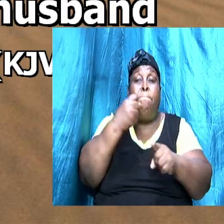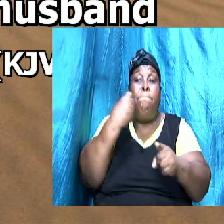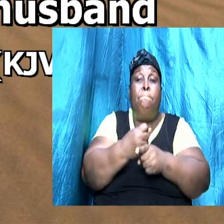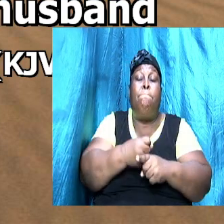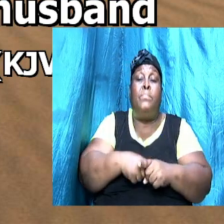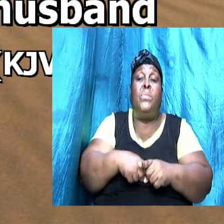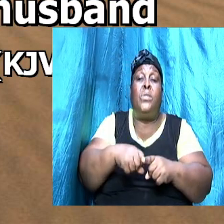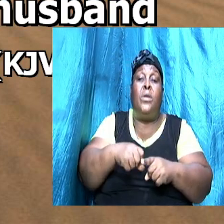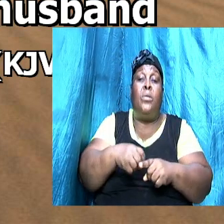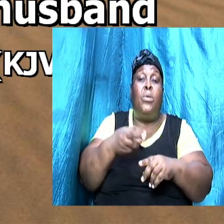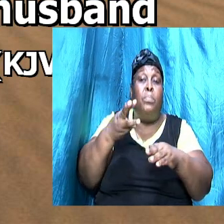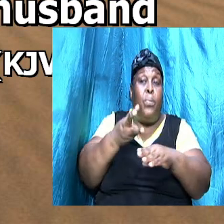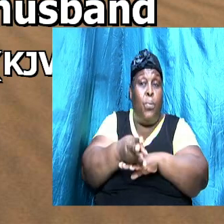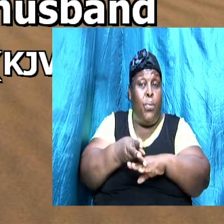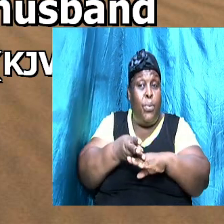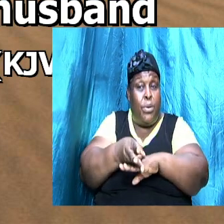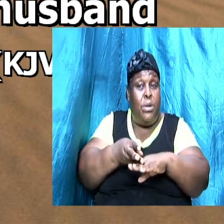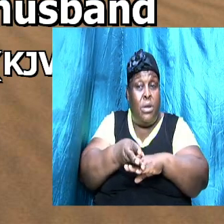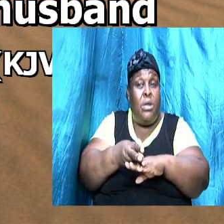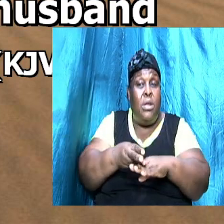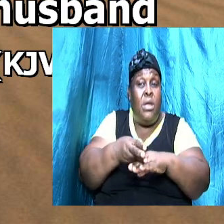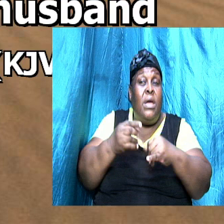whatever wicked thing,